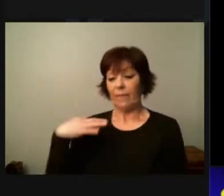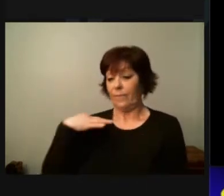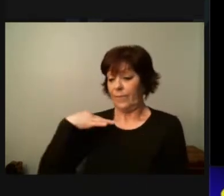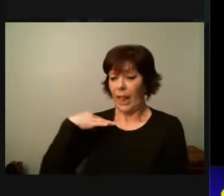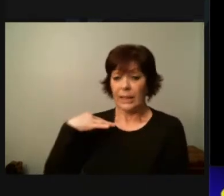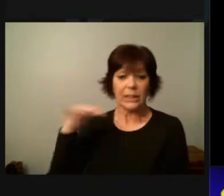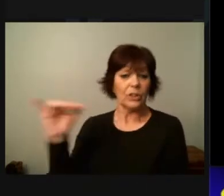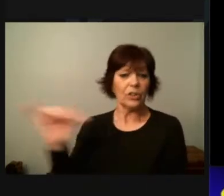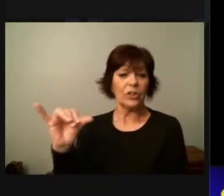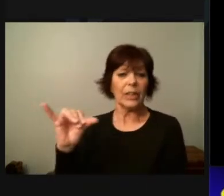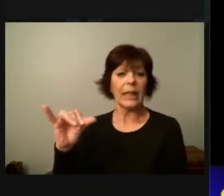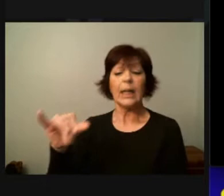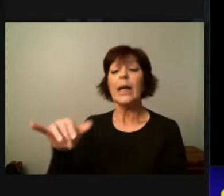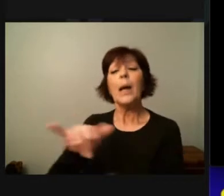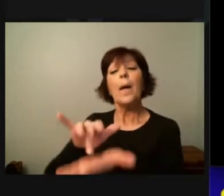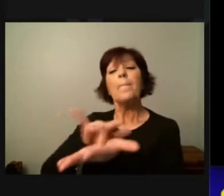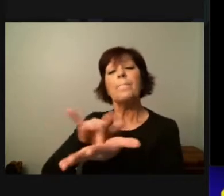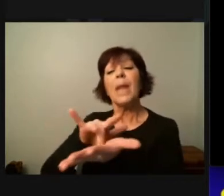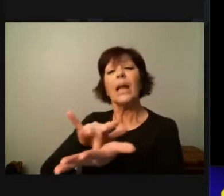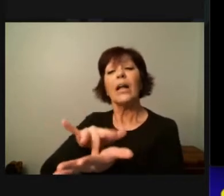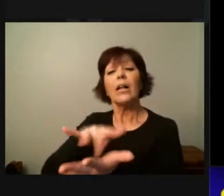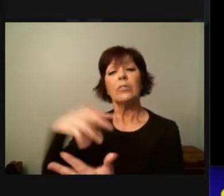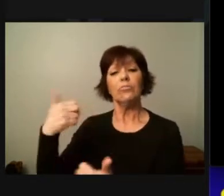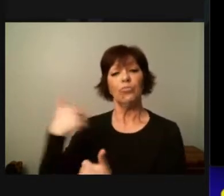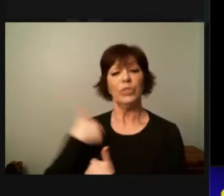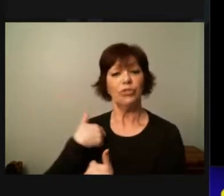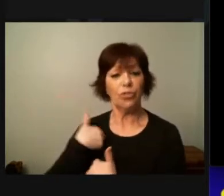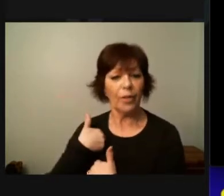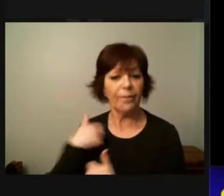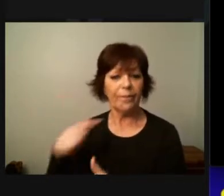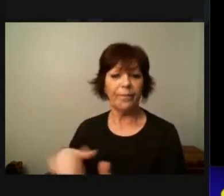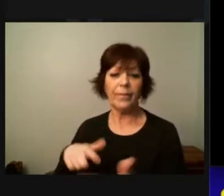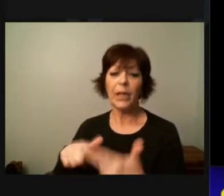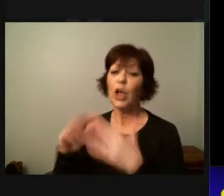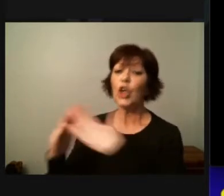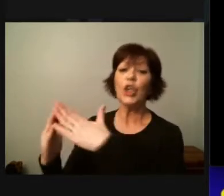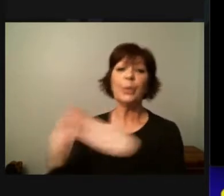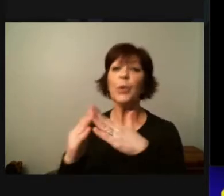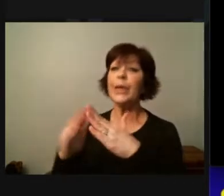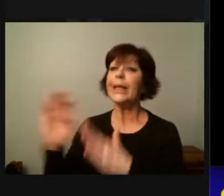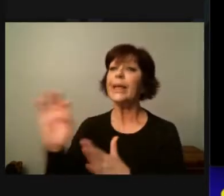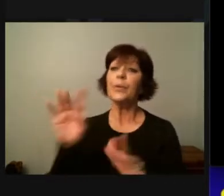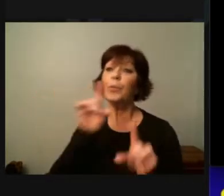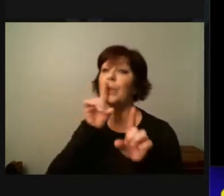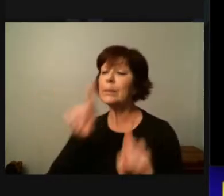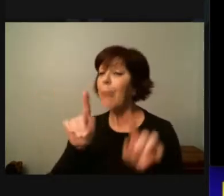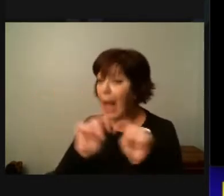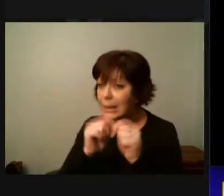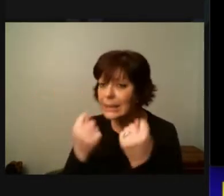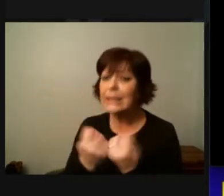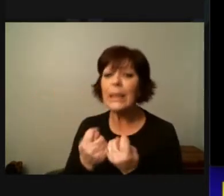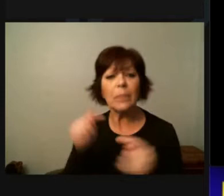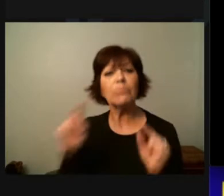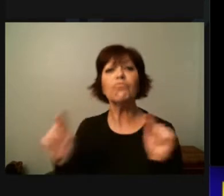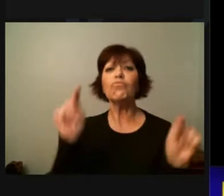such as the Medical Reserve Corps members and members of the community emergency response